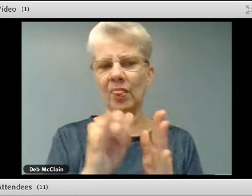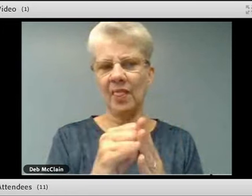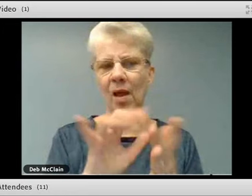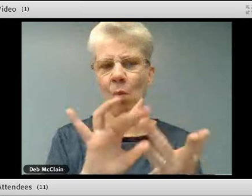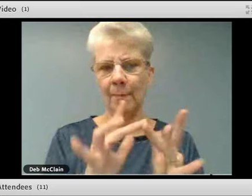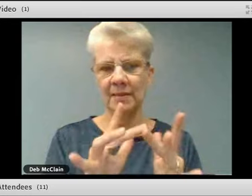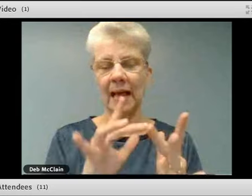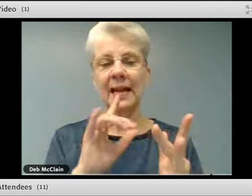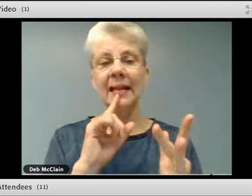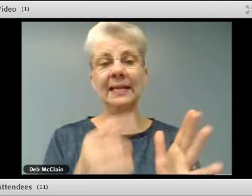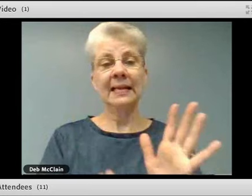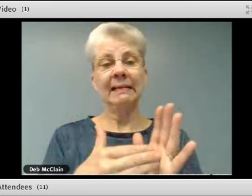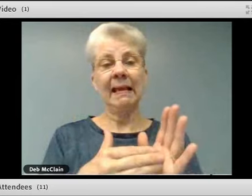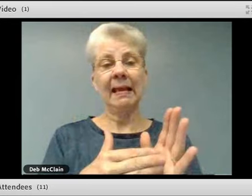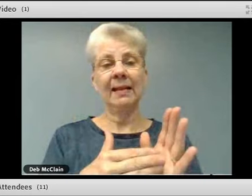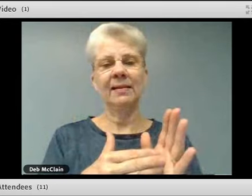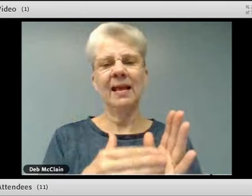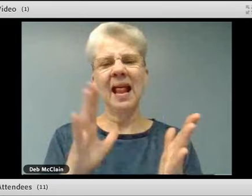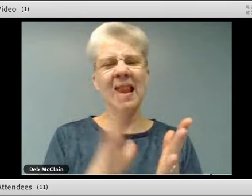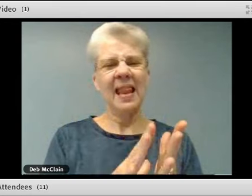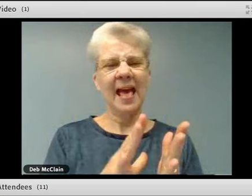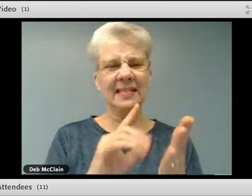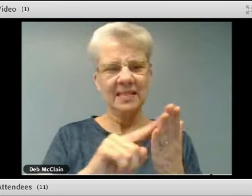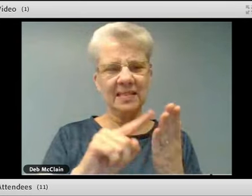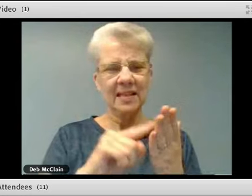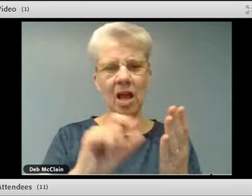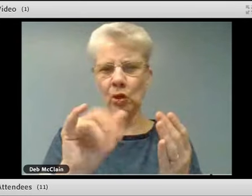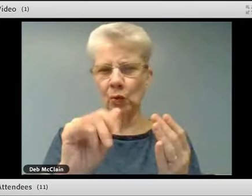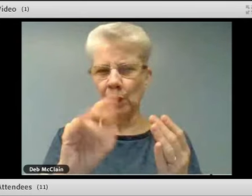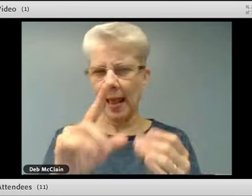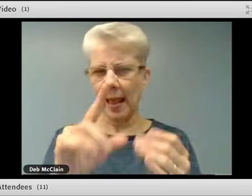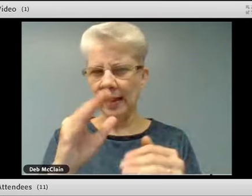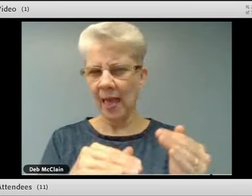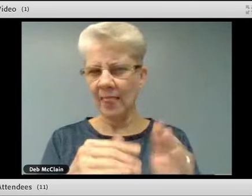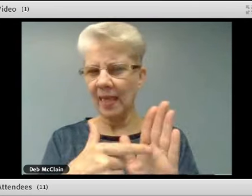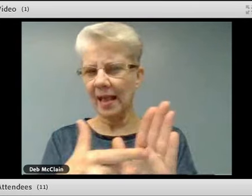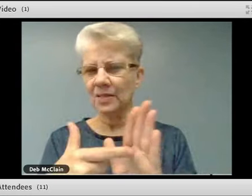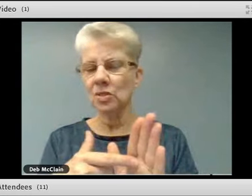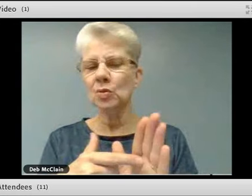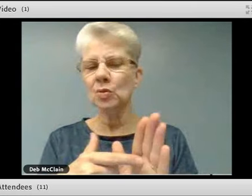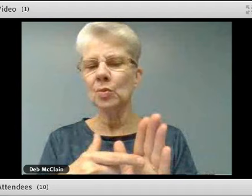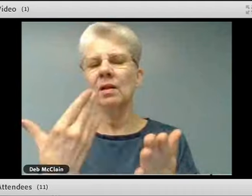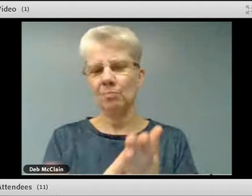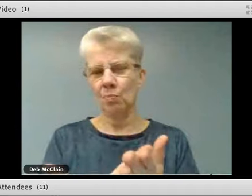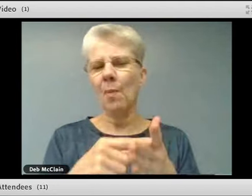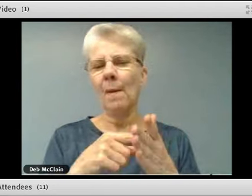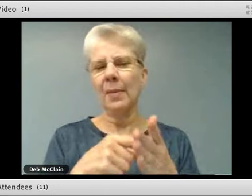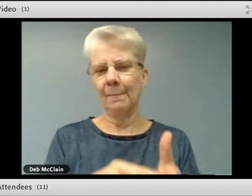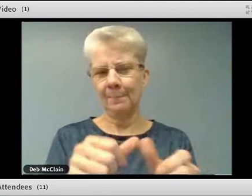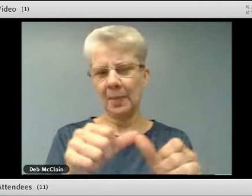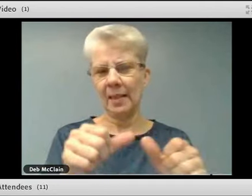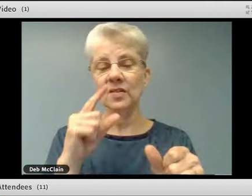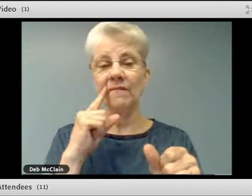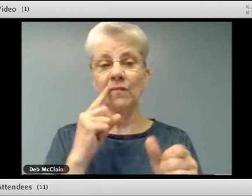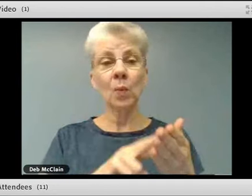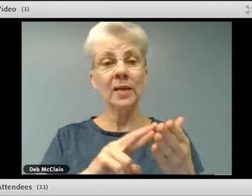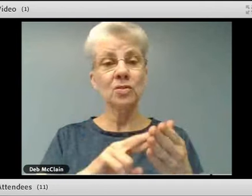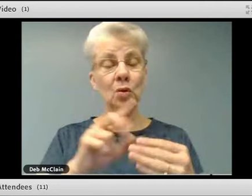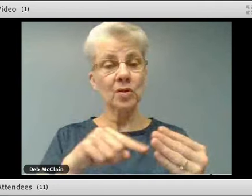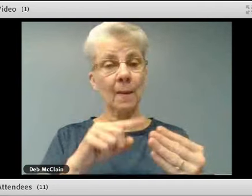website. It is, again, less curated than the exhibitions, but does provide a good primer and starting point for research on